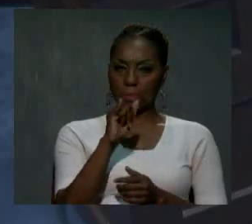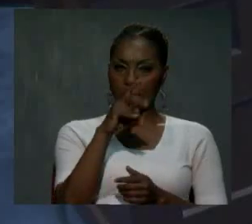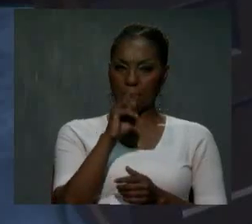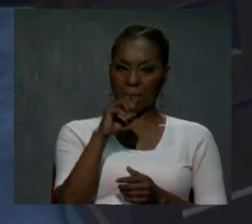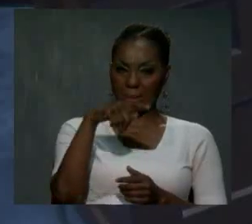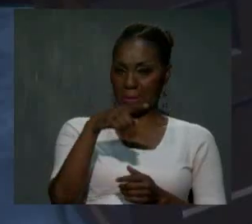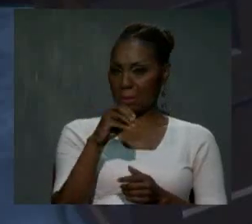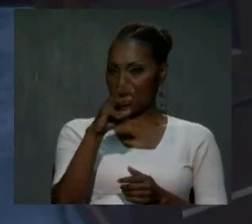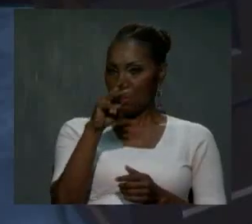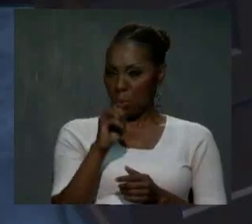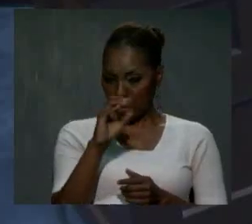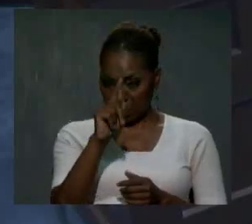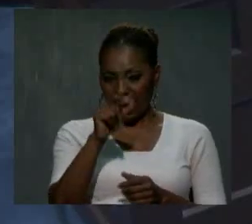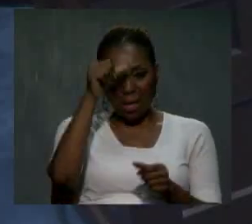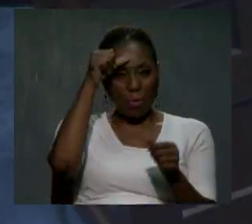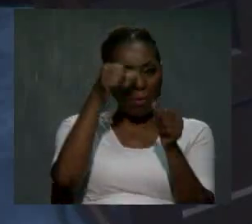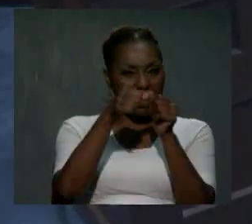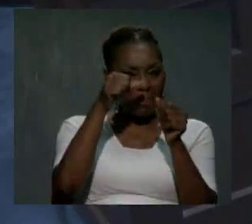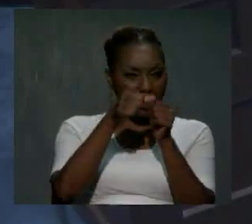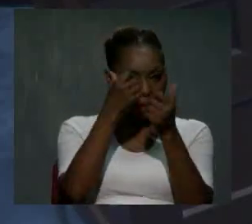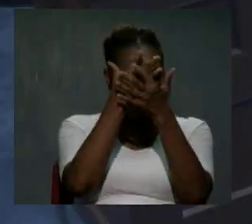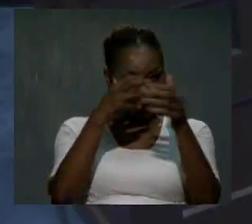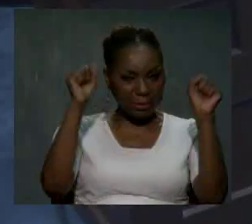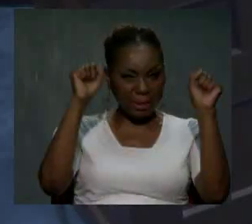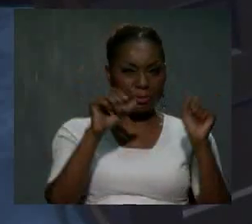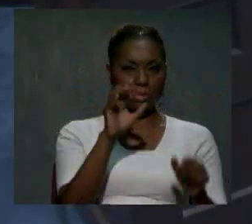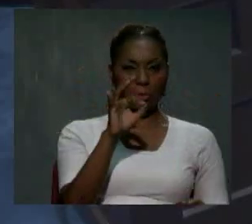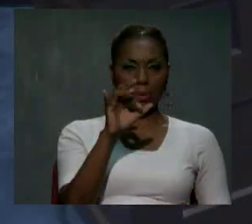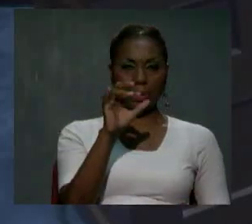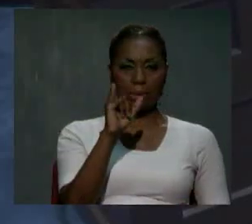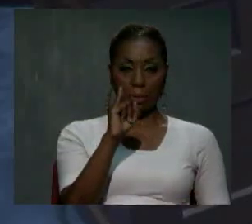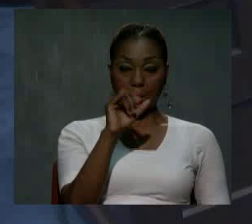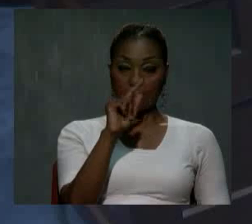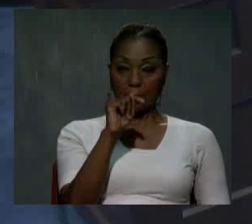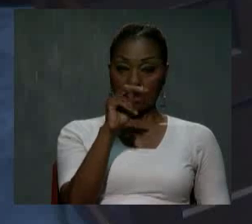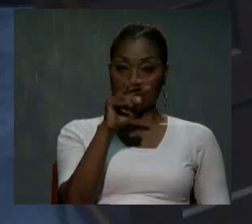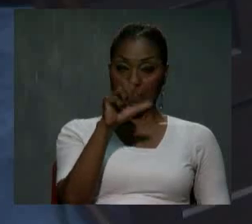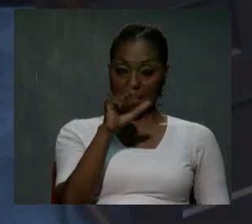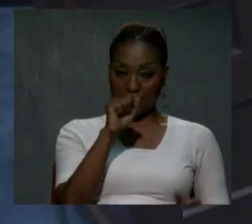So you may remember the Presidential Fitness Program back in our day.